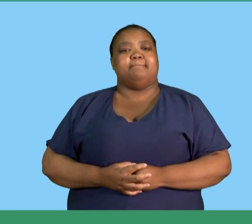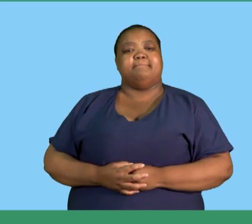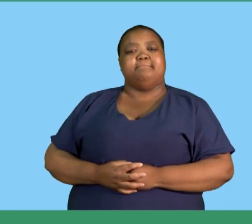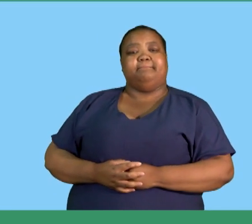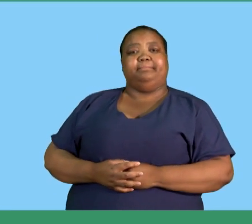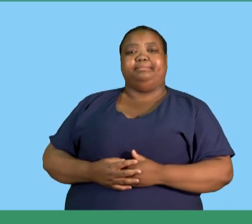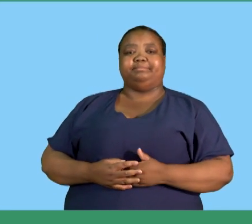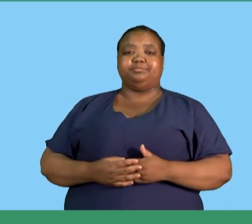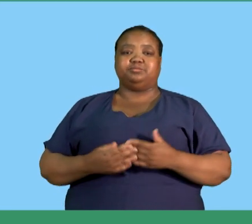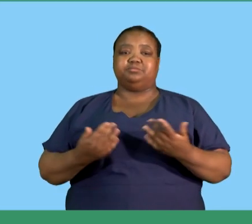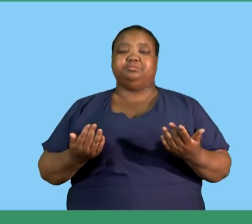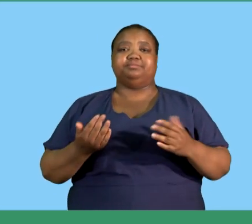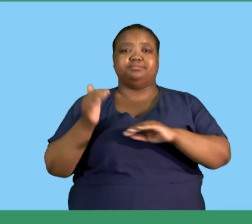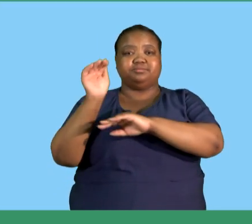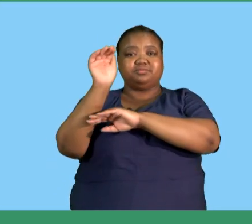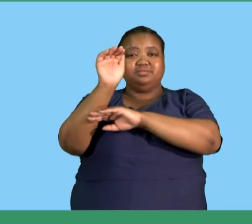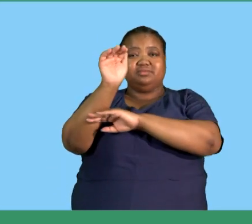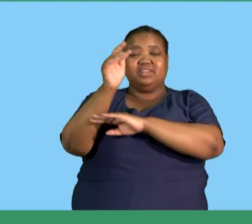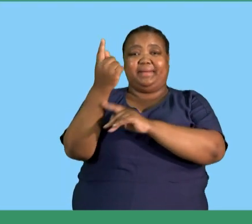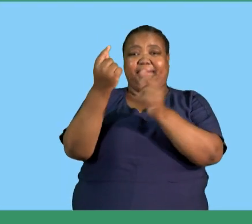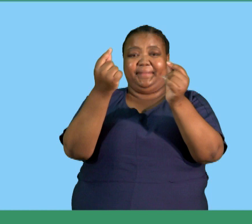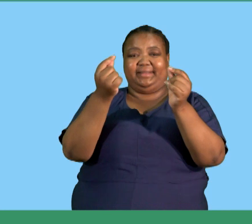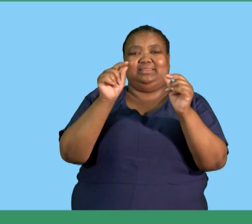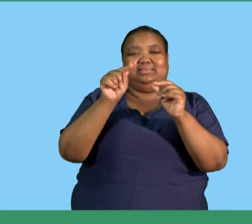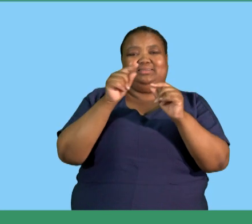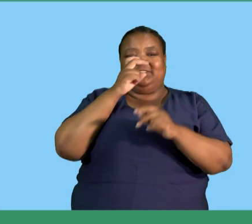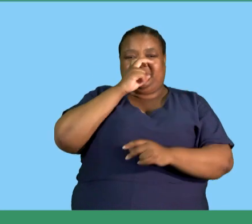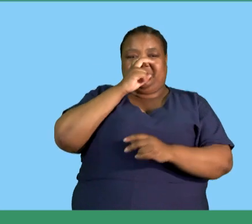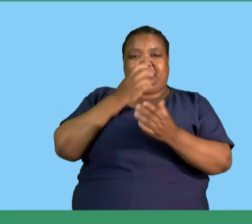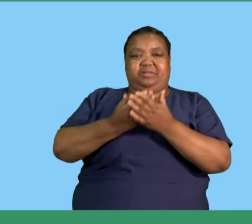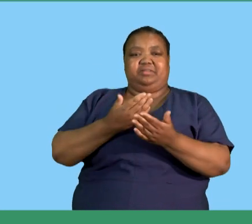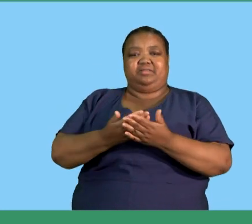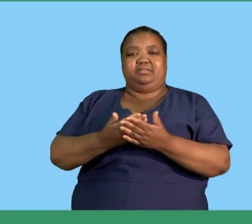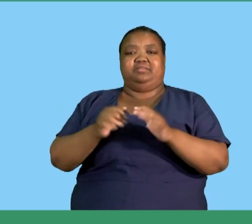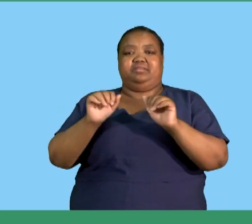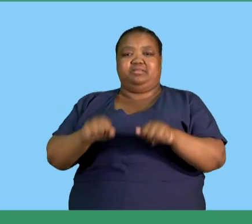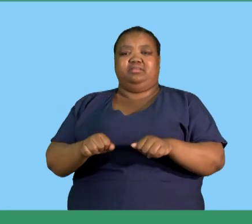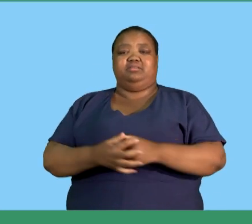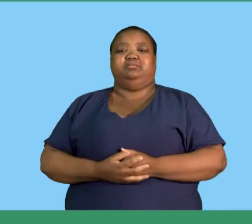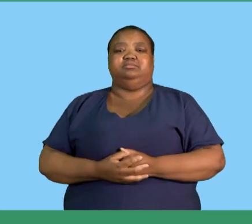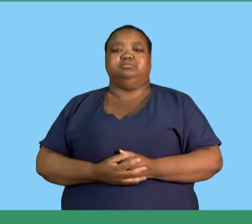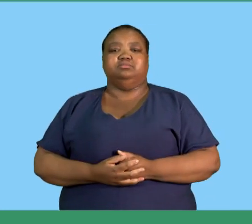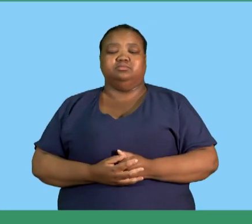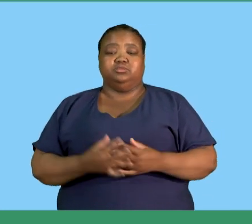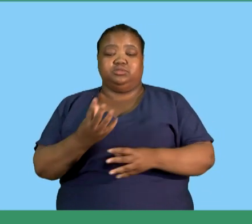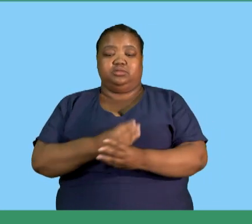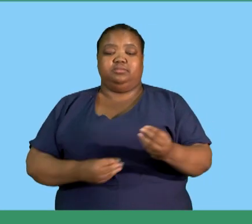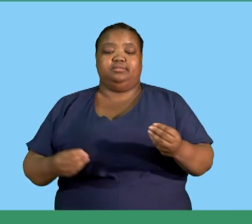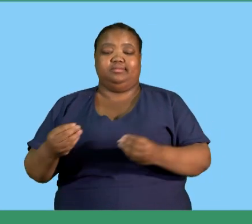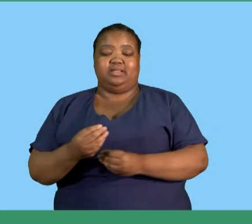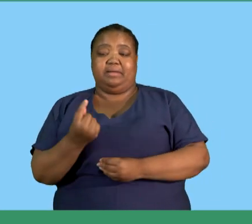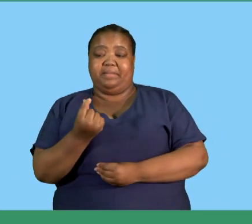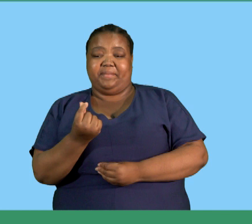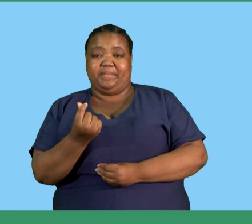and then fluctuations in foreign currencies may restrict import. So what is a recommendation? Consider exchange rates